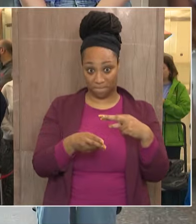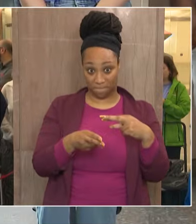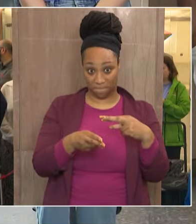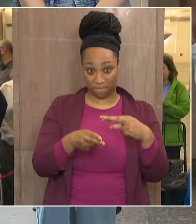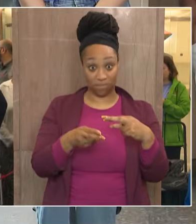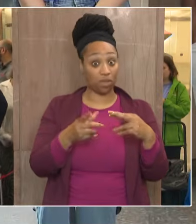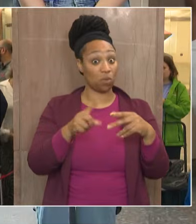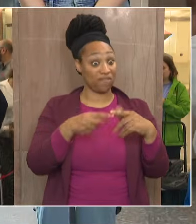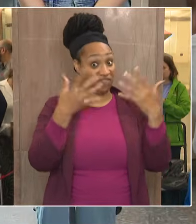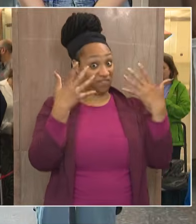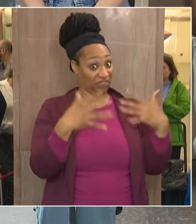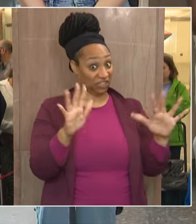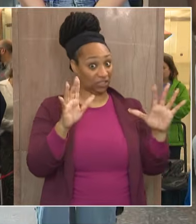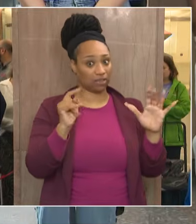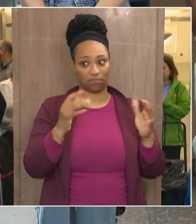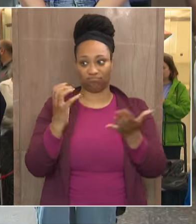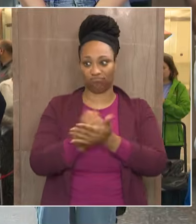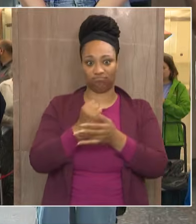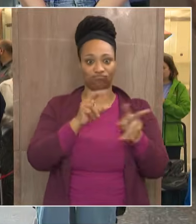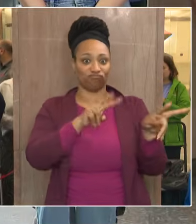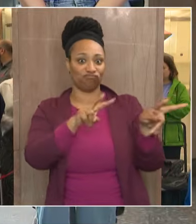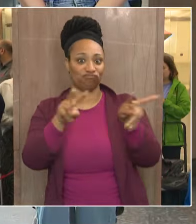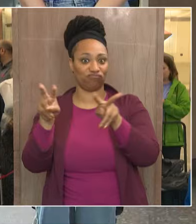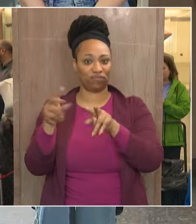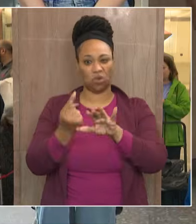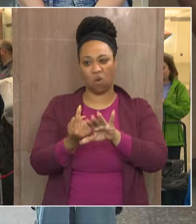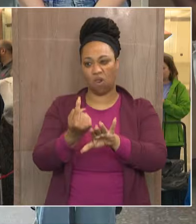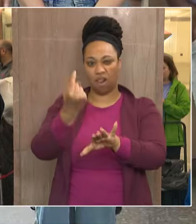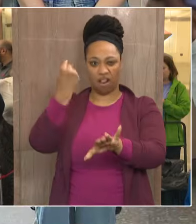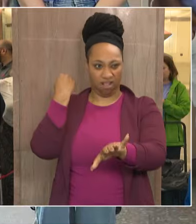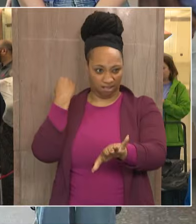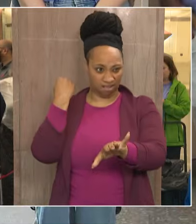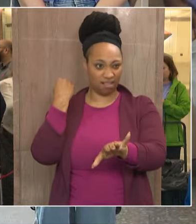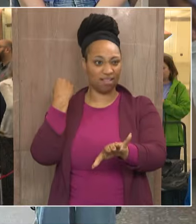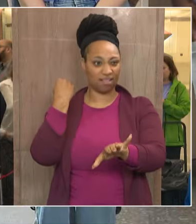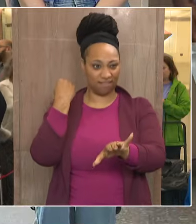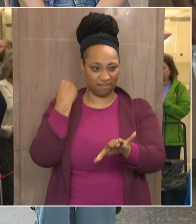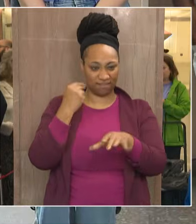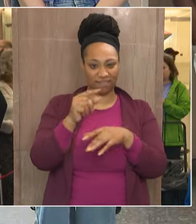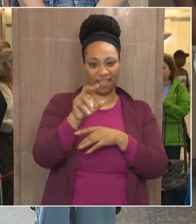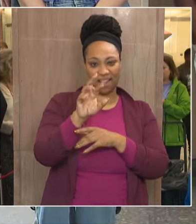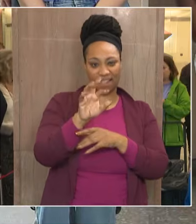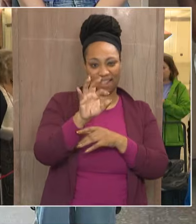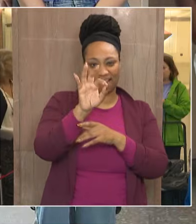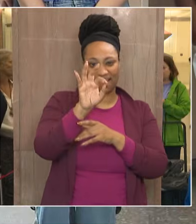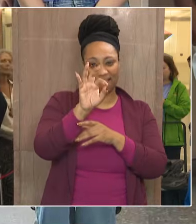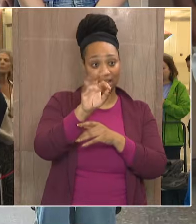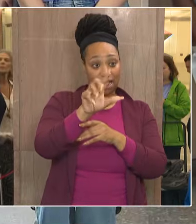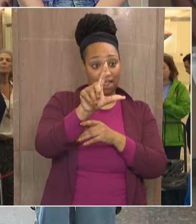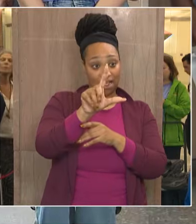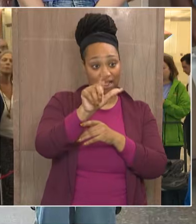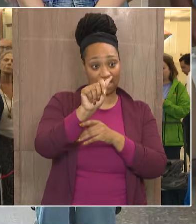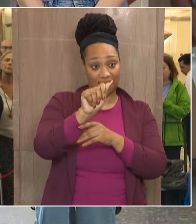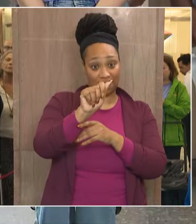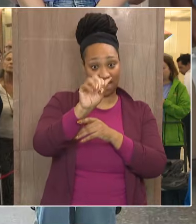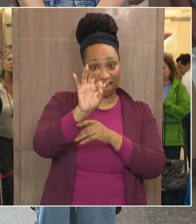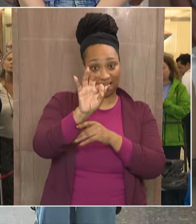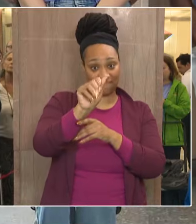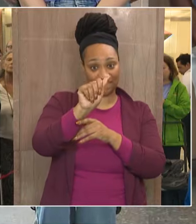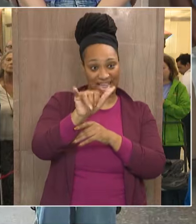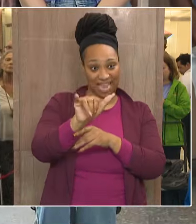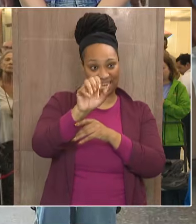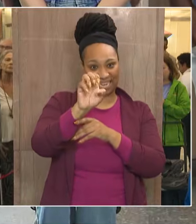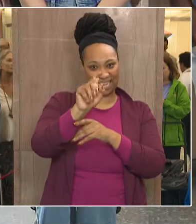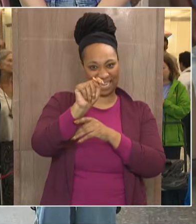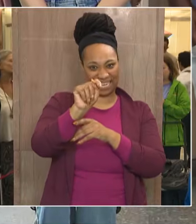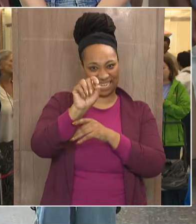all the way down to Lafayette Square on all sides of Farragut Square and both sides of the street. Grab yourself a